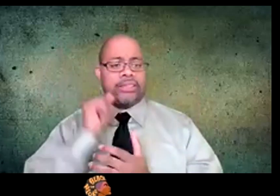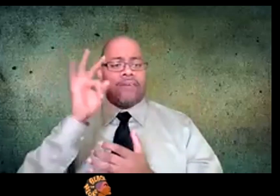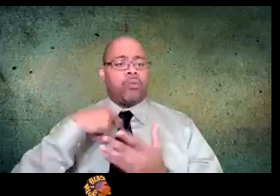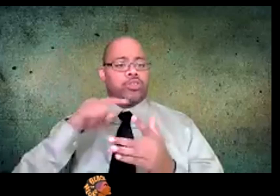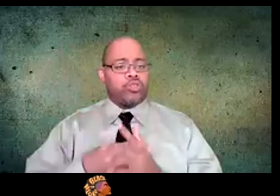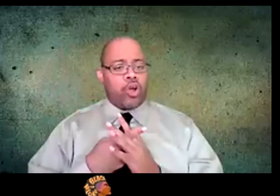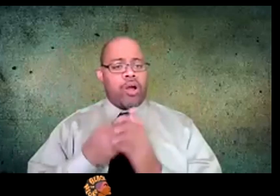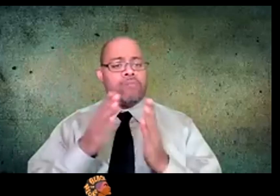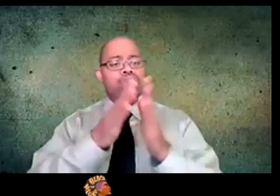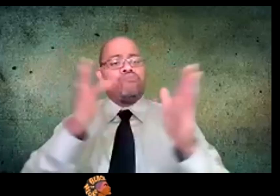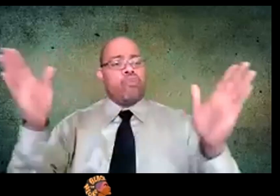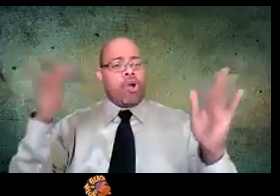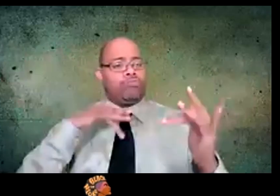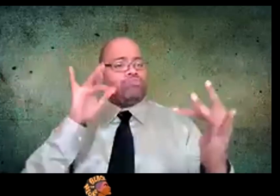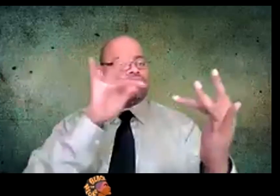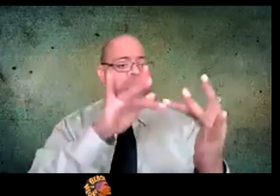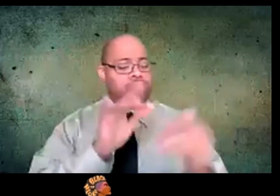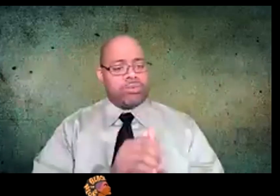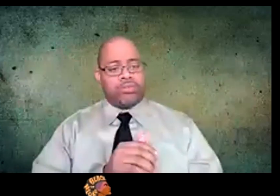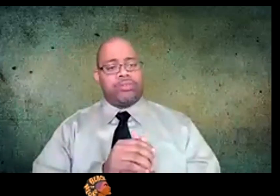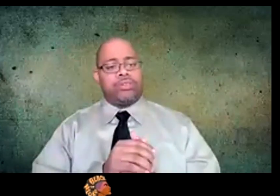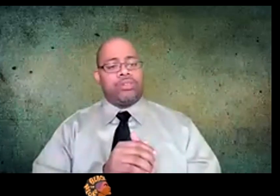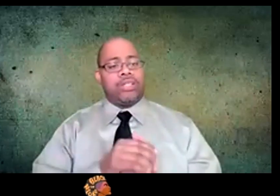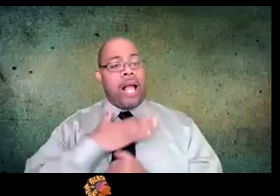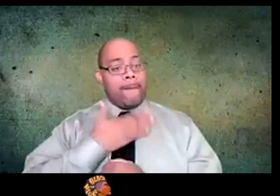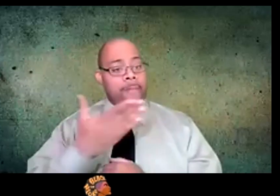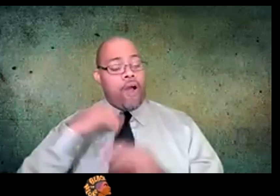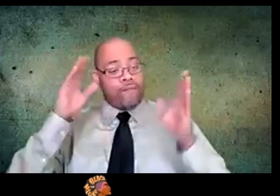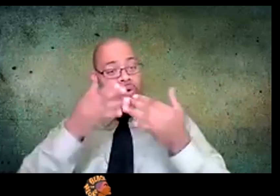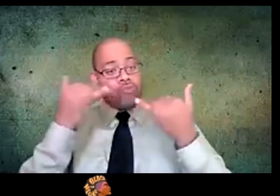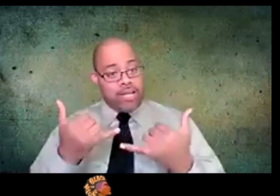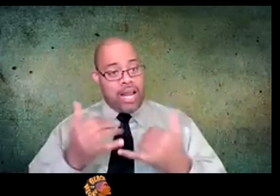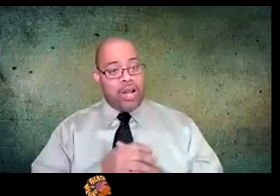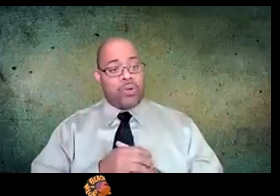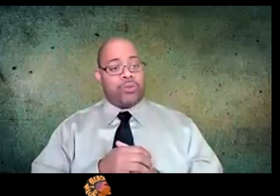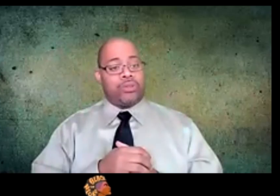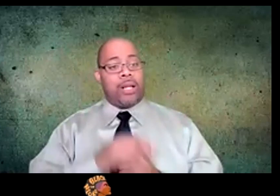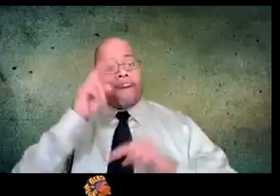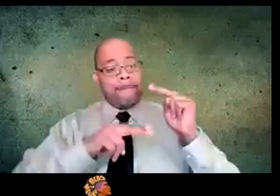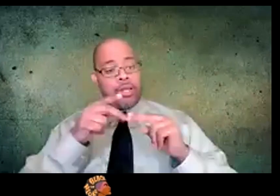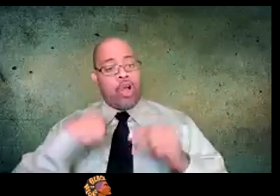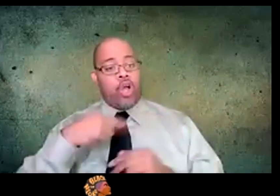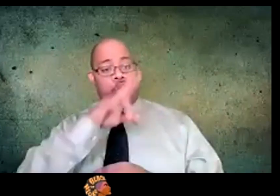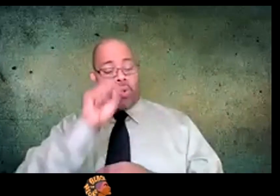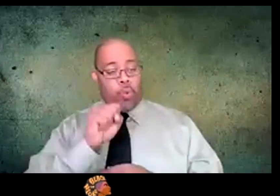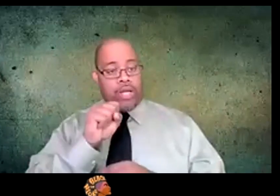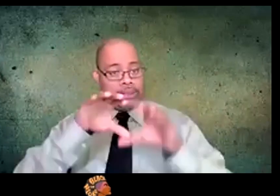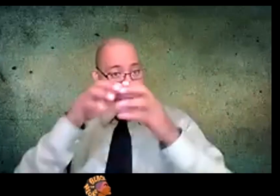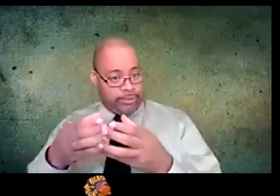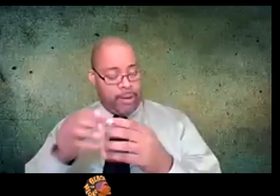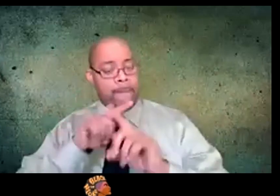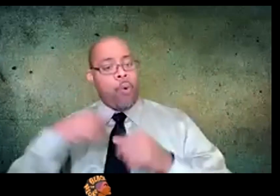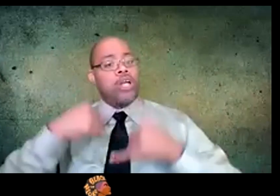to broaden our reach. Admittedly, our focus right now is building out our US presence, but we